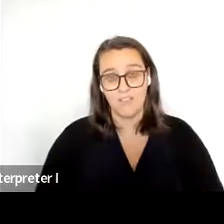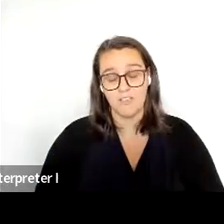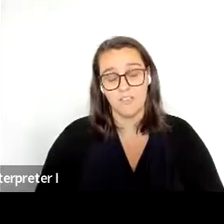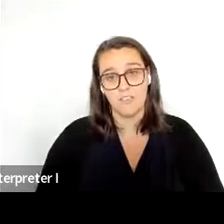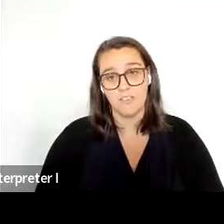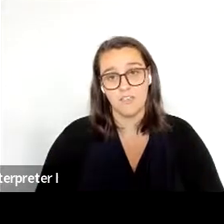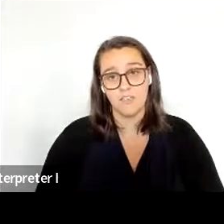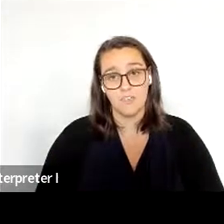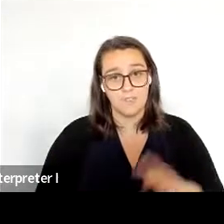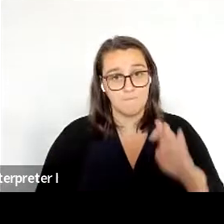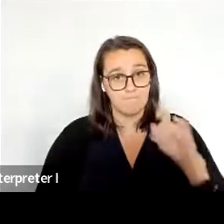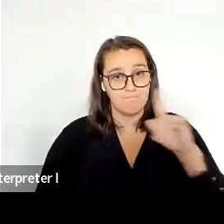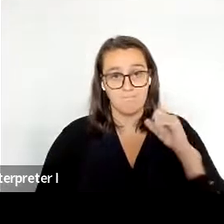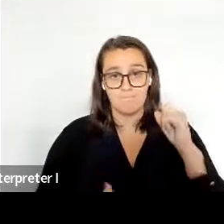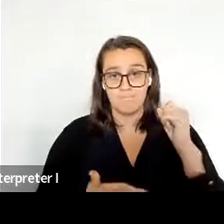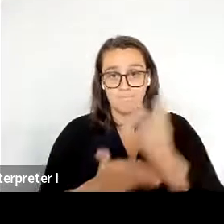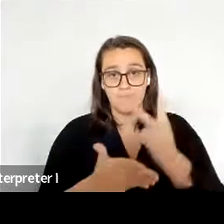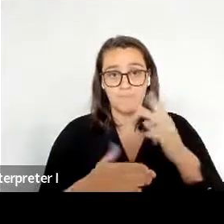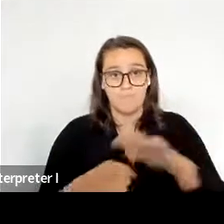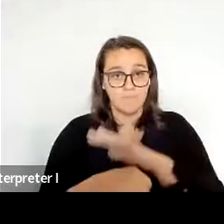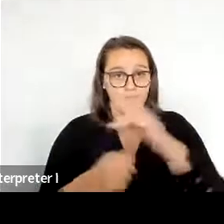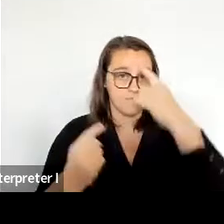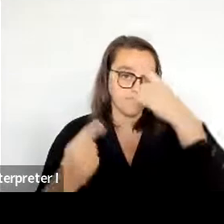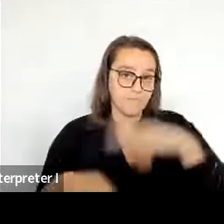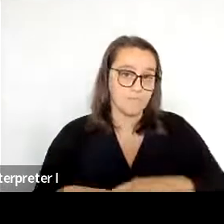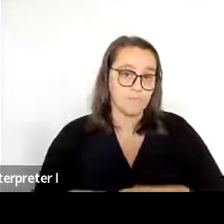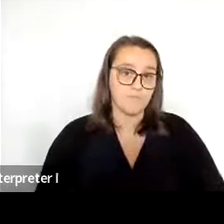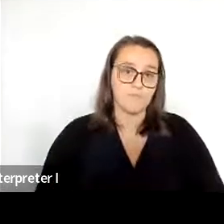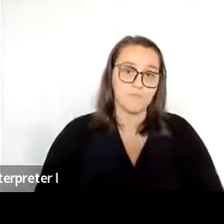The bill is approved unanimously.